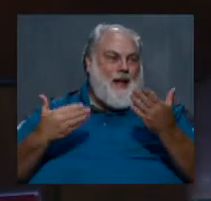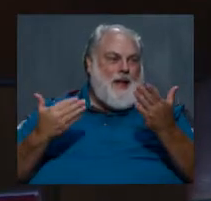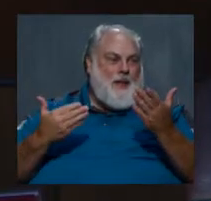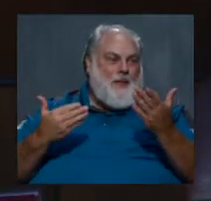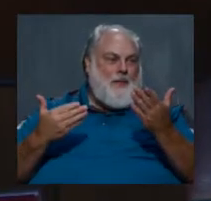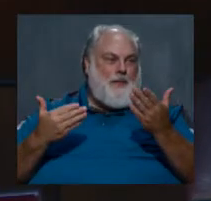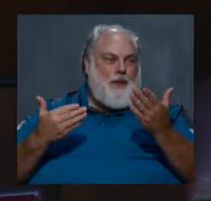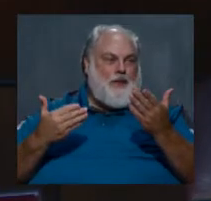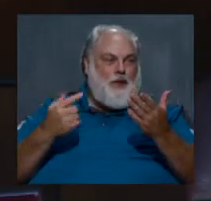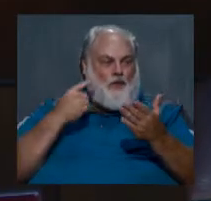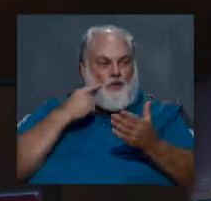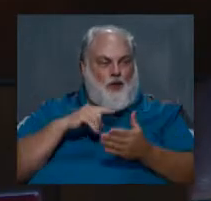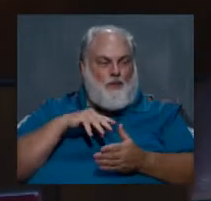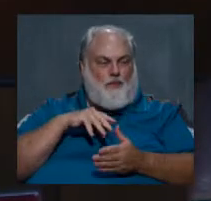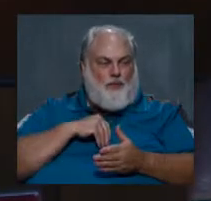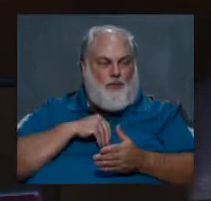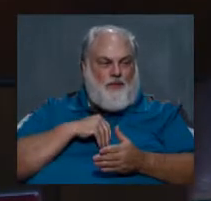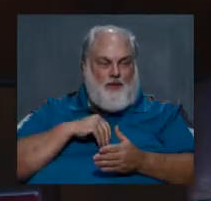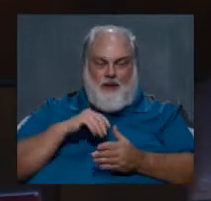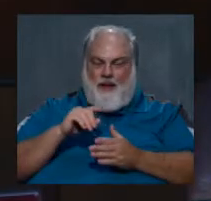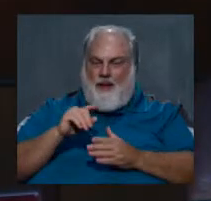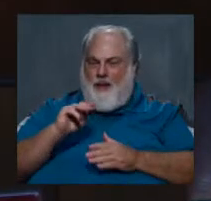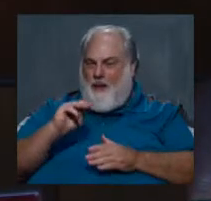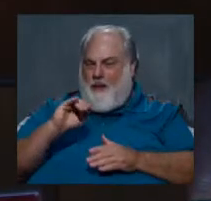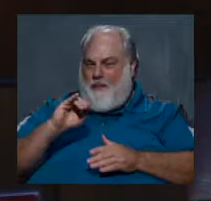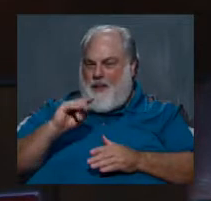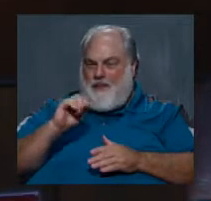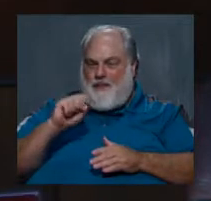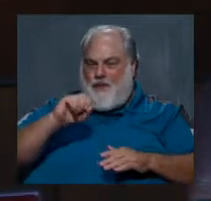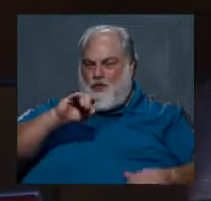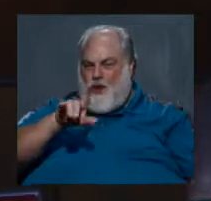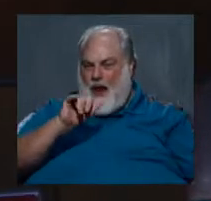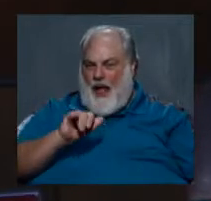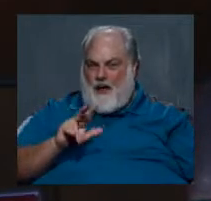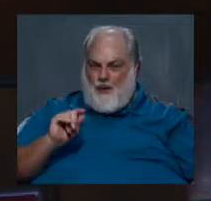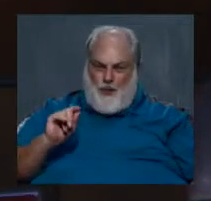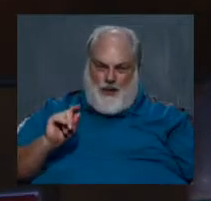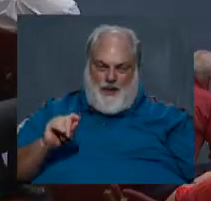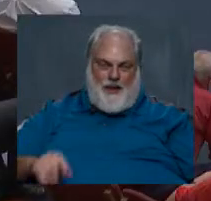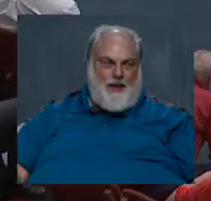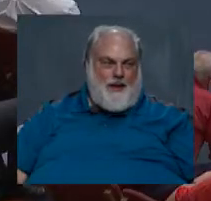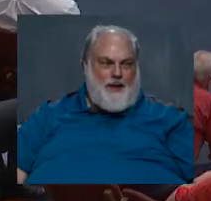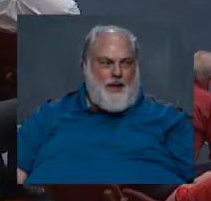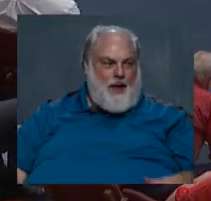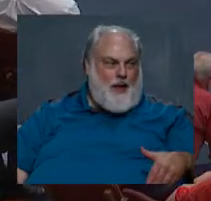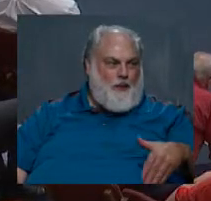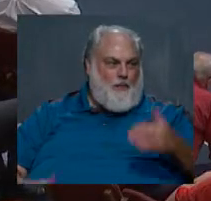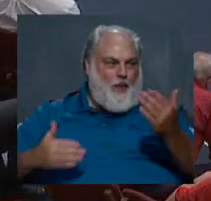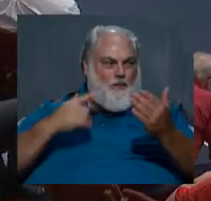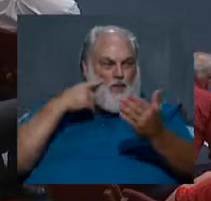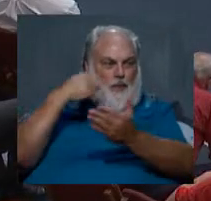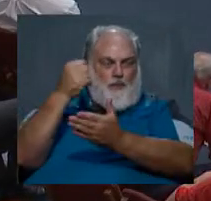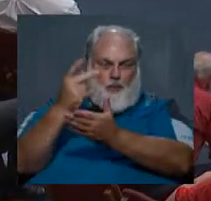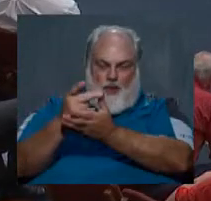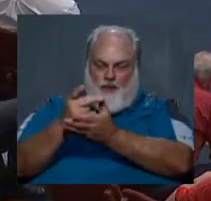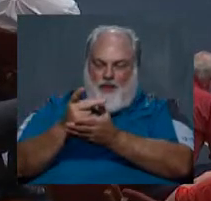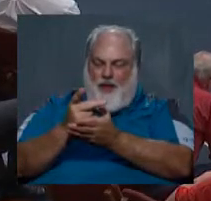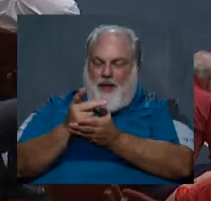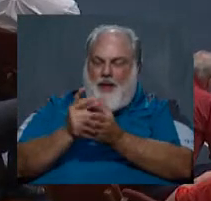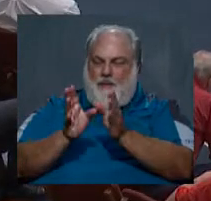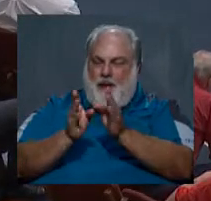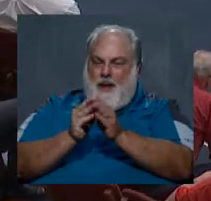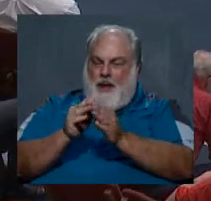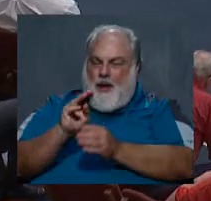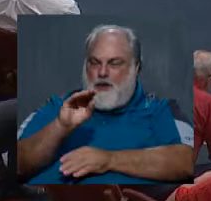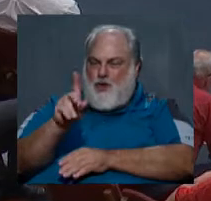you. Do I hear a motion for approval of the minutes of the July 20th meeting, please? Yes, I move for approval of the meeting minutes